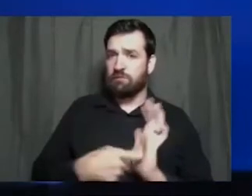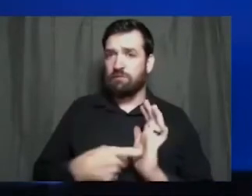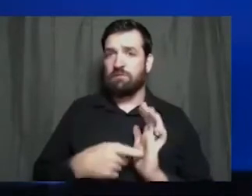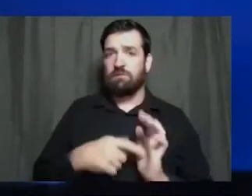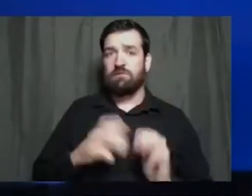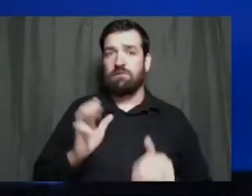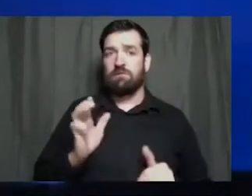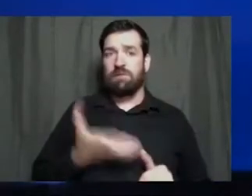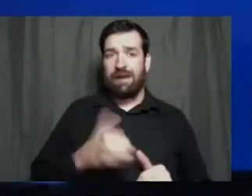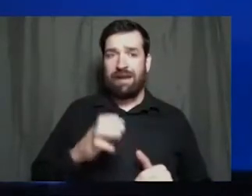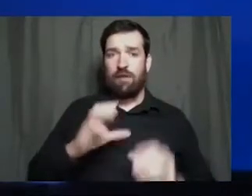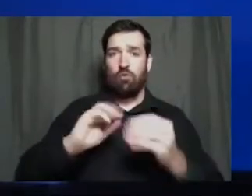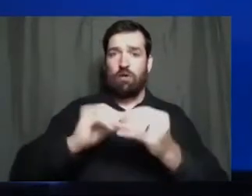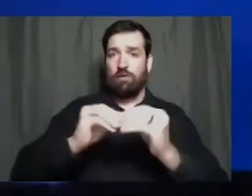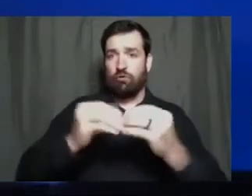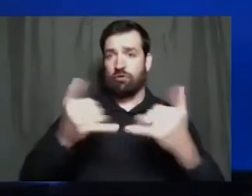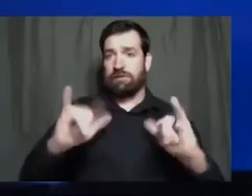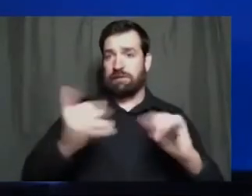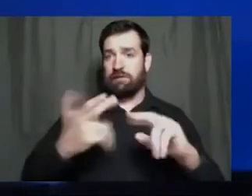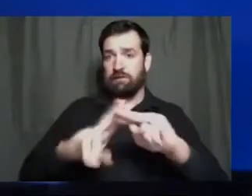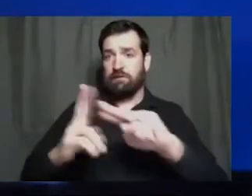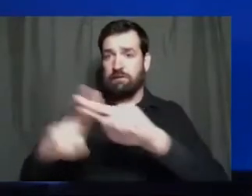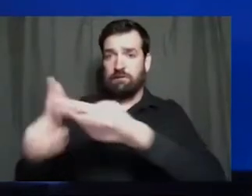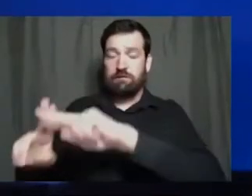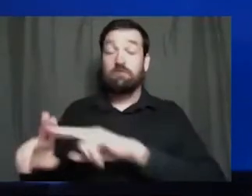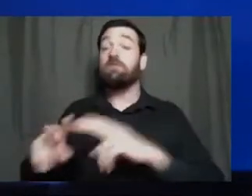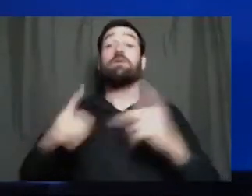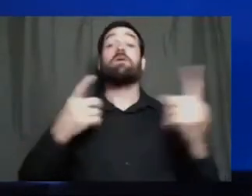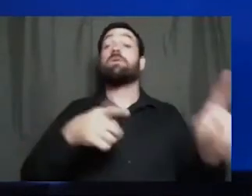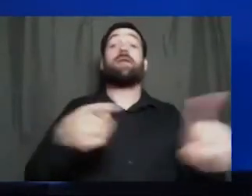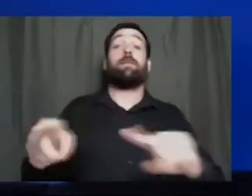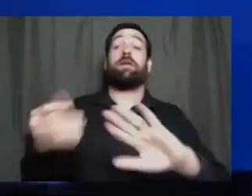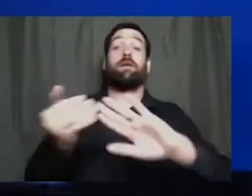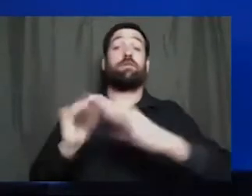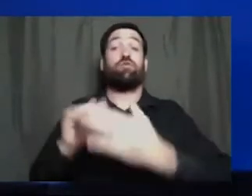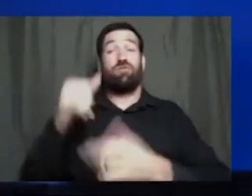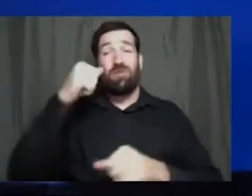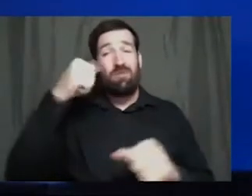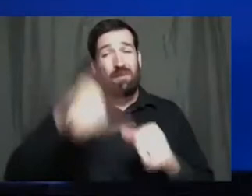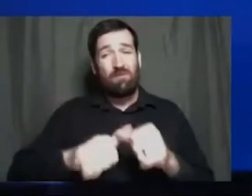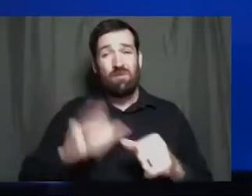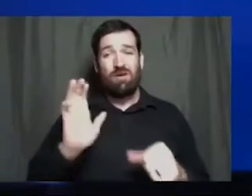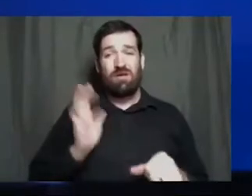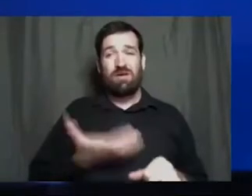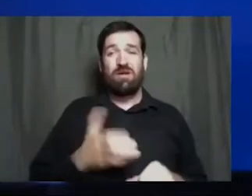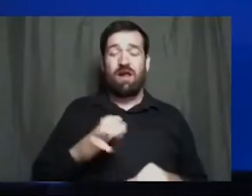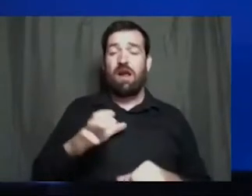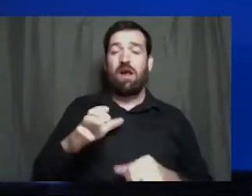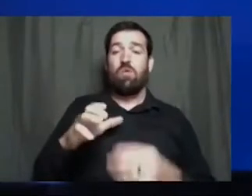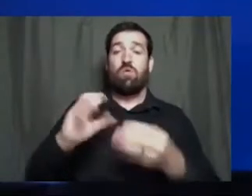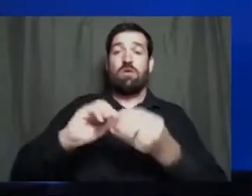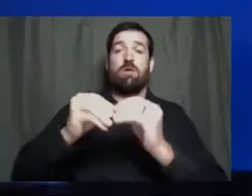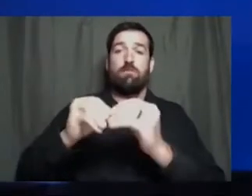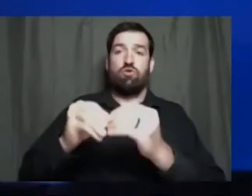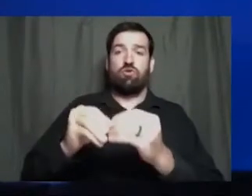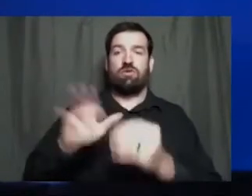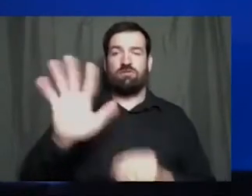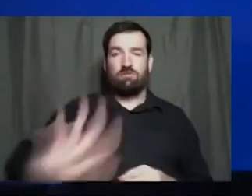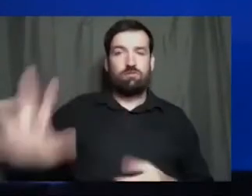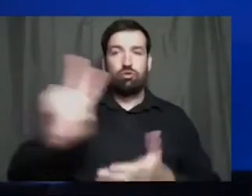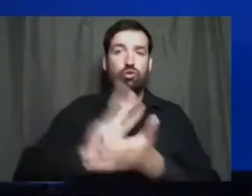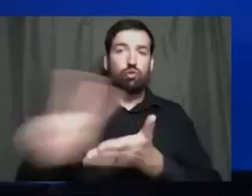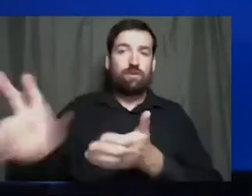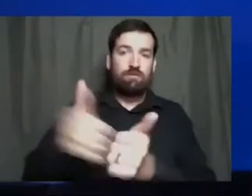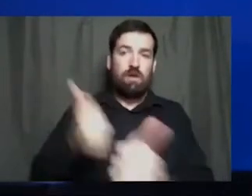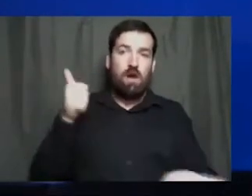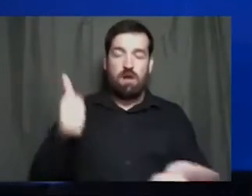but what's going on in the community, remember our census lags about 2 weeks beyond where we were. The Delta virus has really